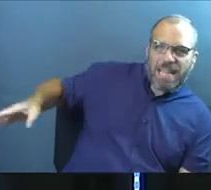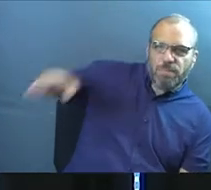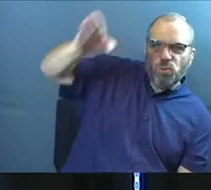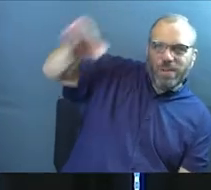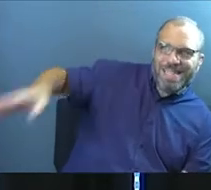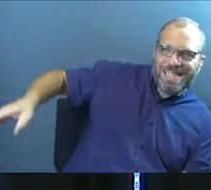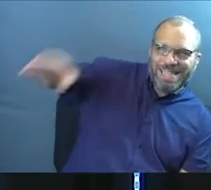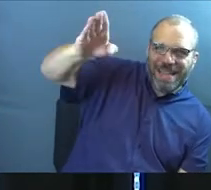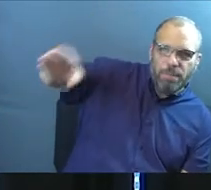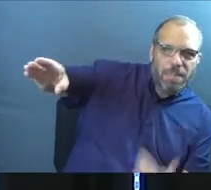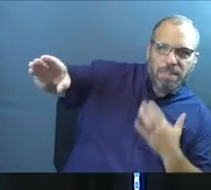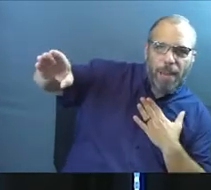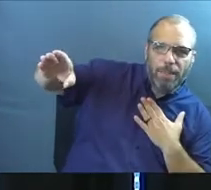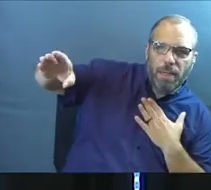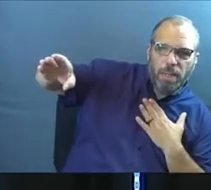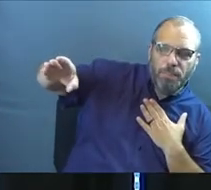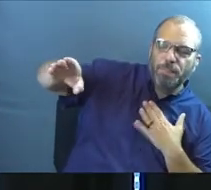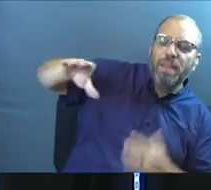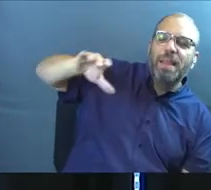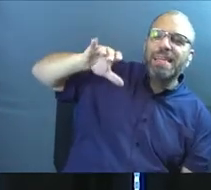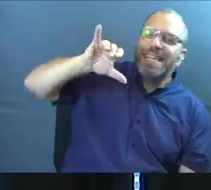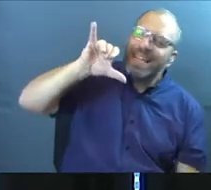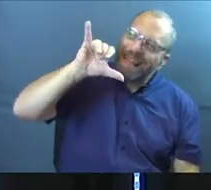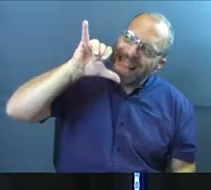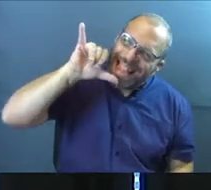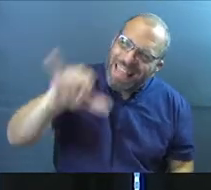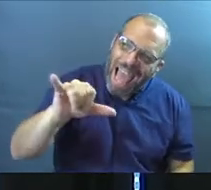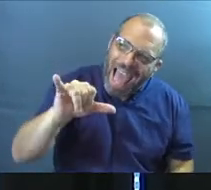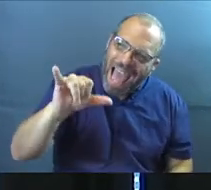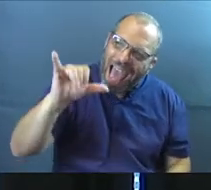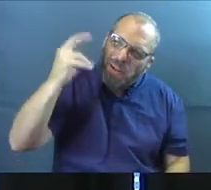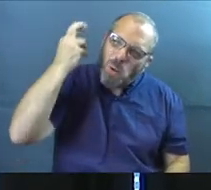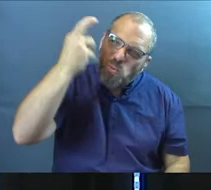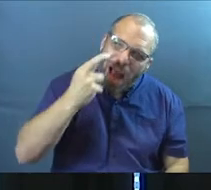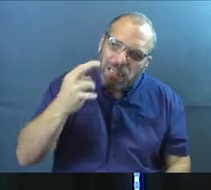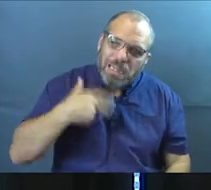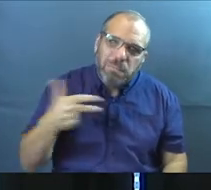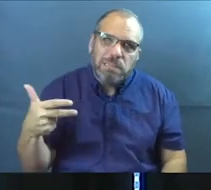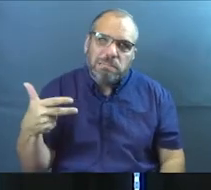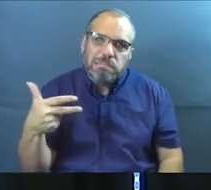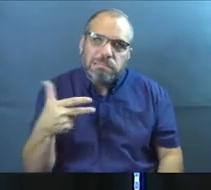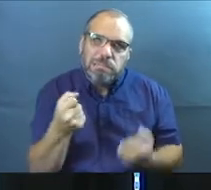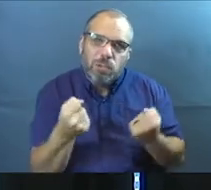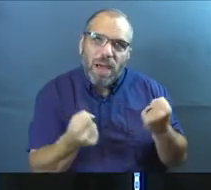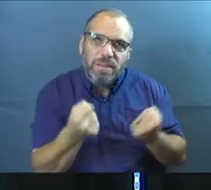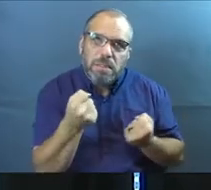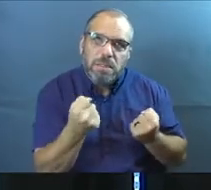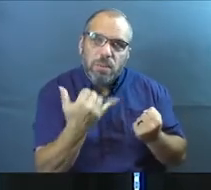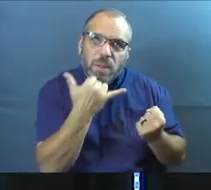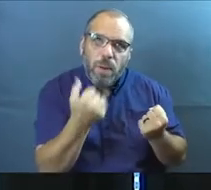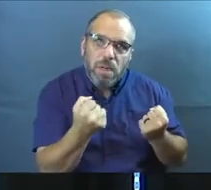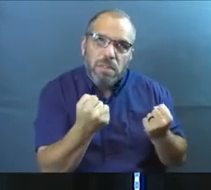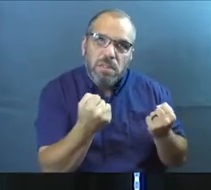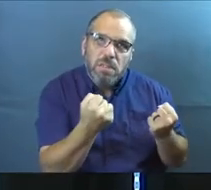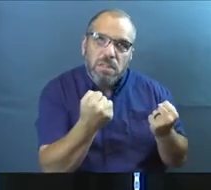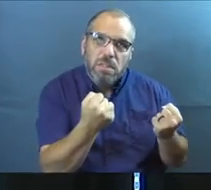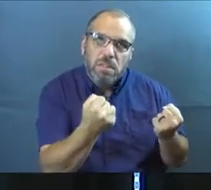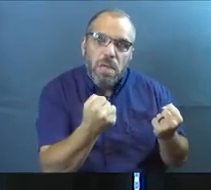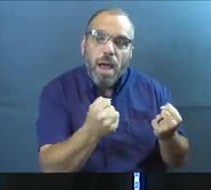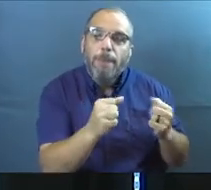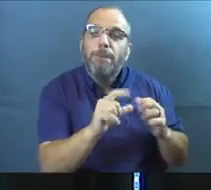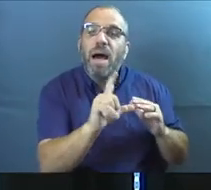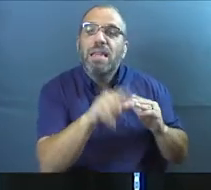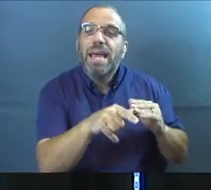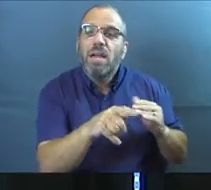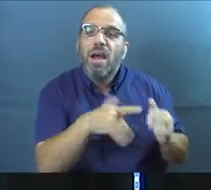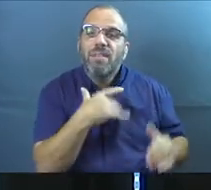issue. And that rationale kind of kept me going for a little while. But later